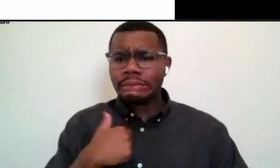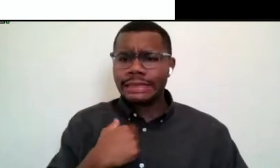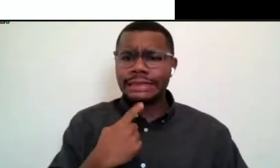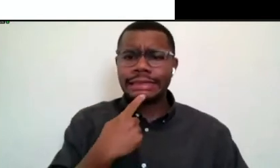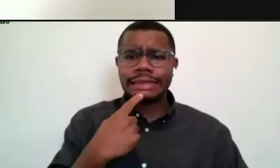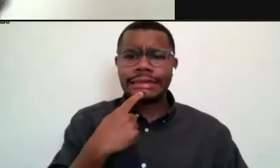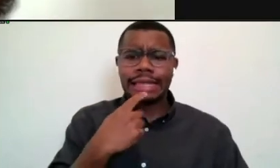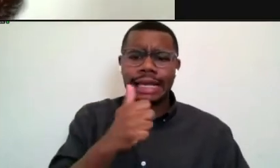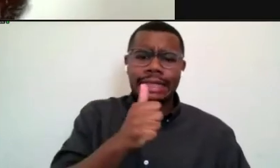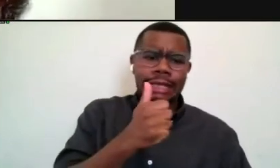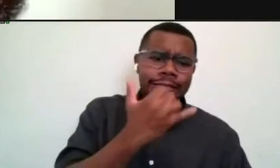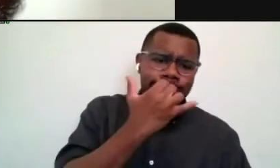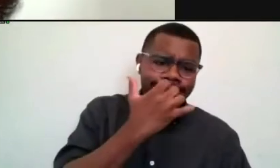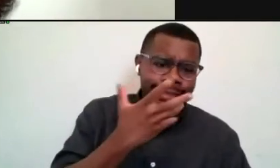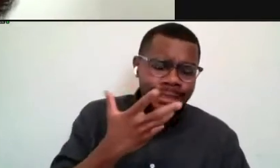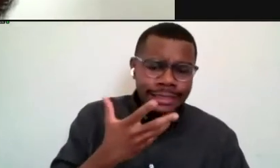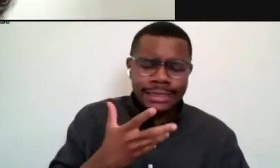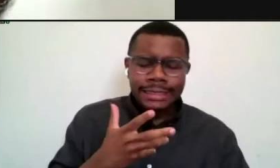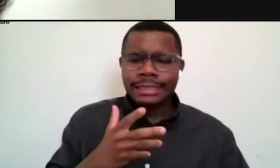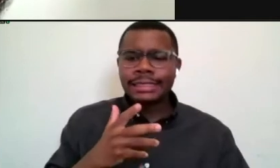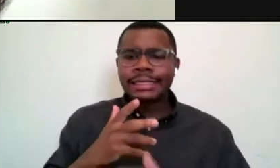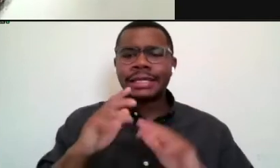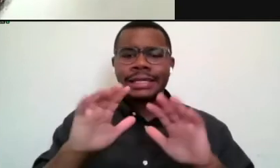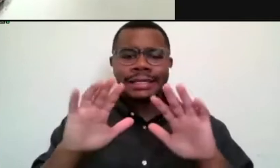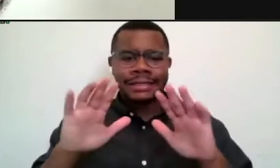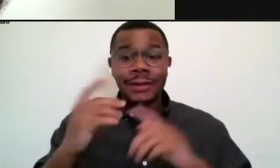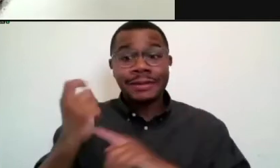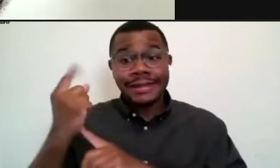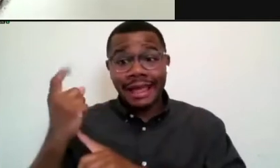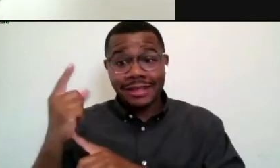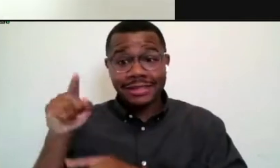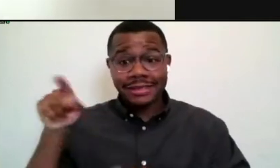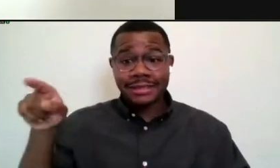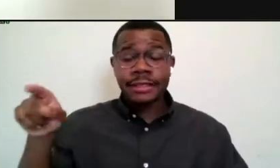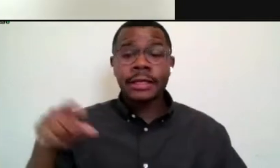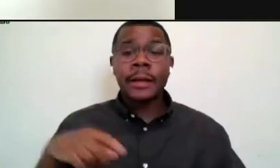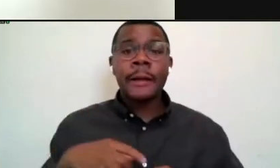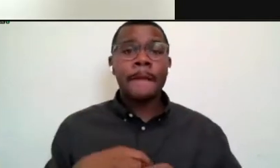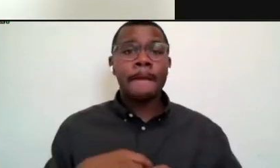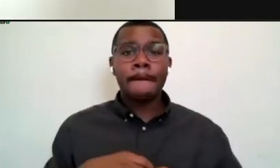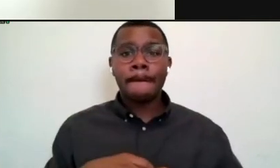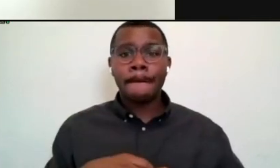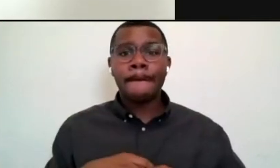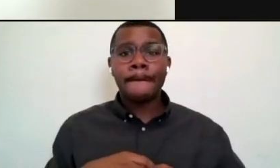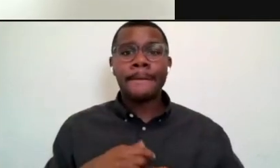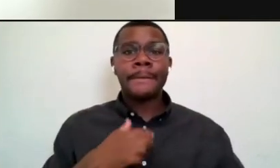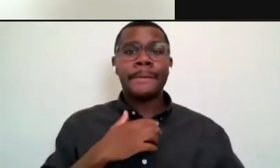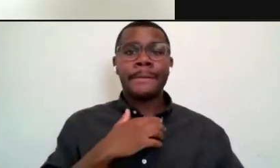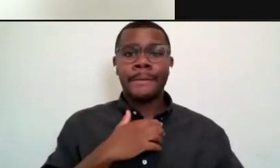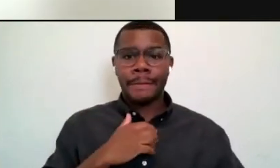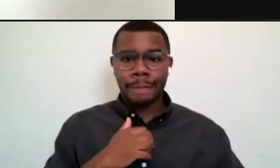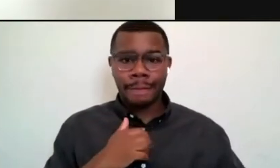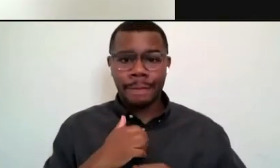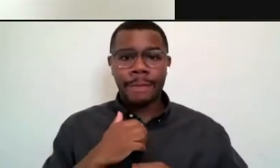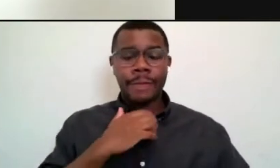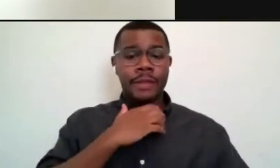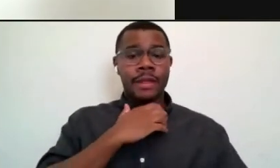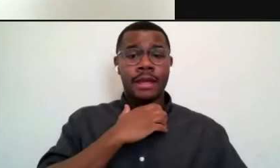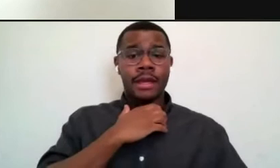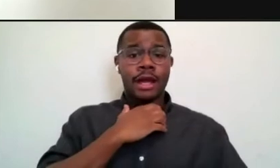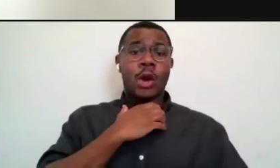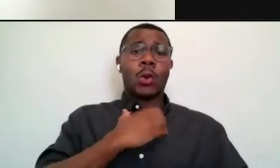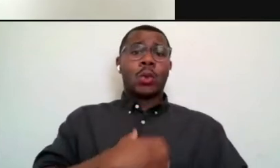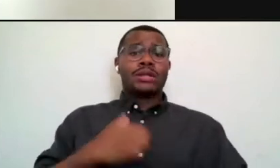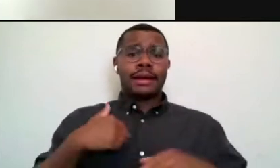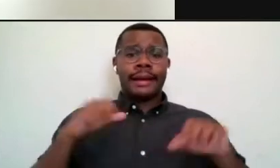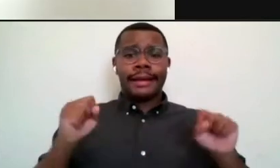thing, but in any case, yeah. But I wish I could be there. But I'm glad for the technology to be able to do